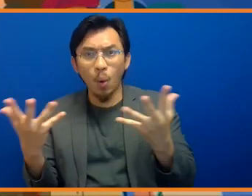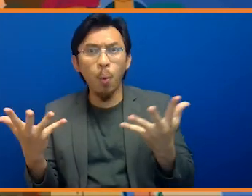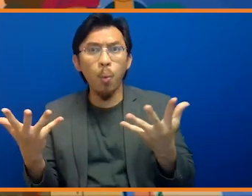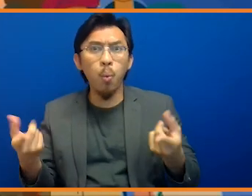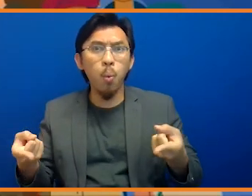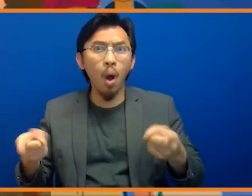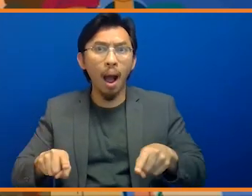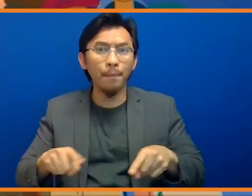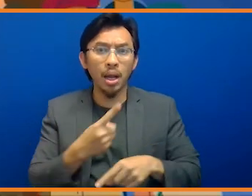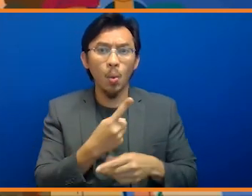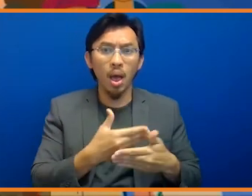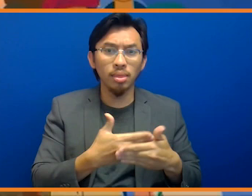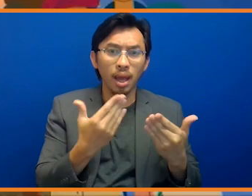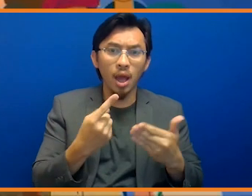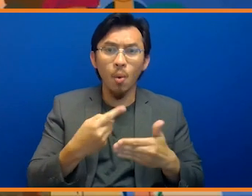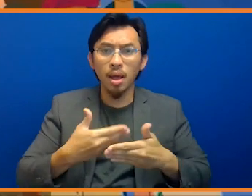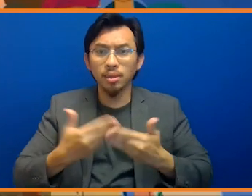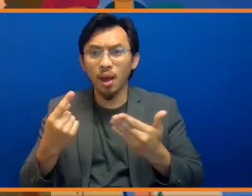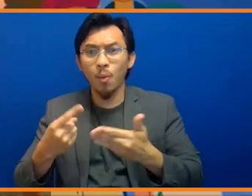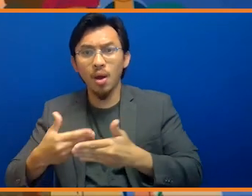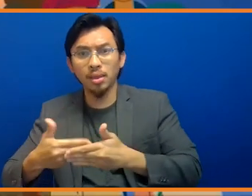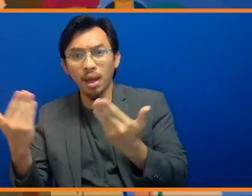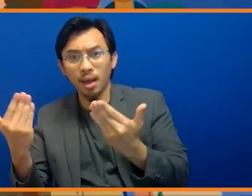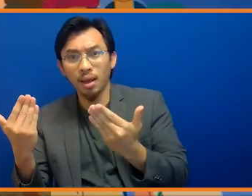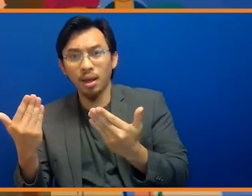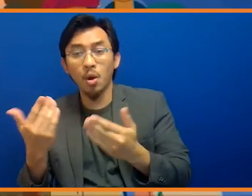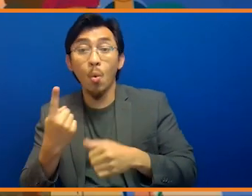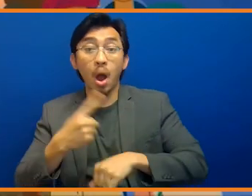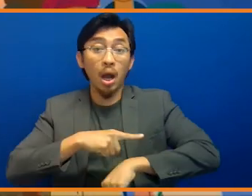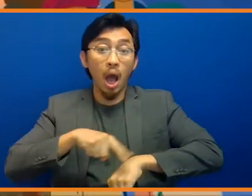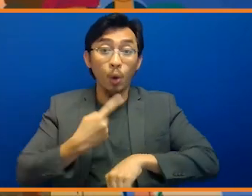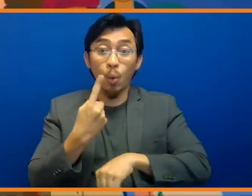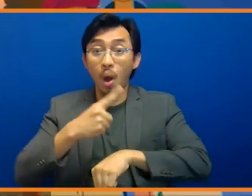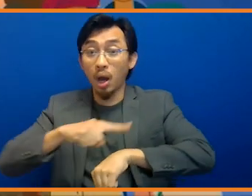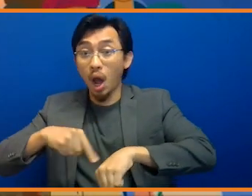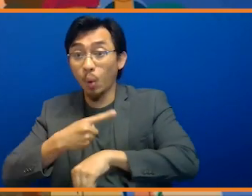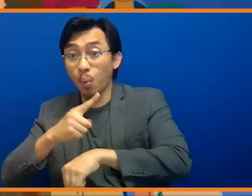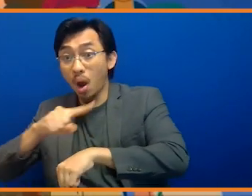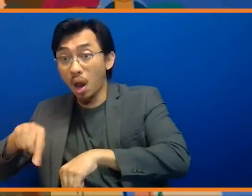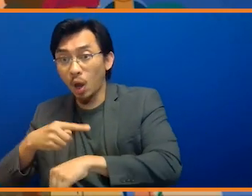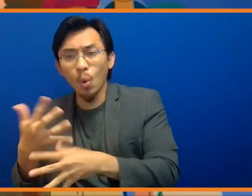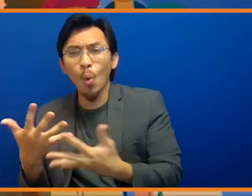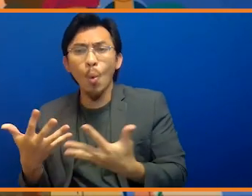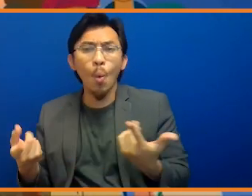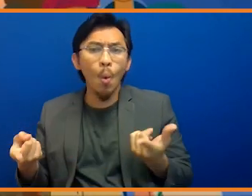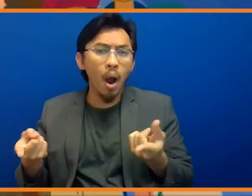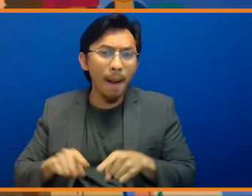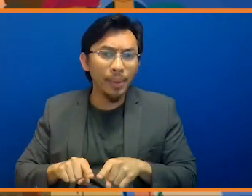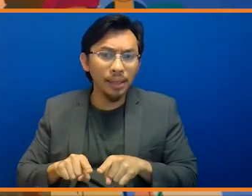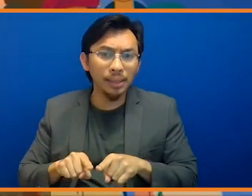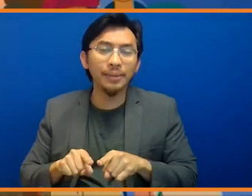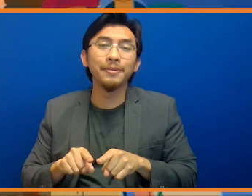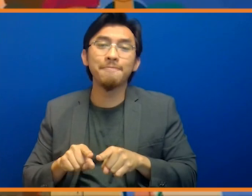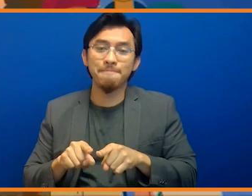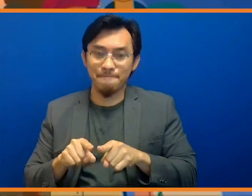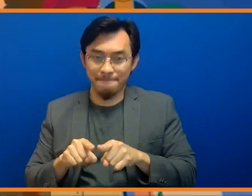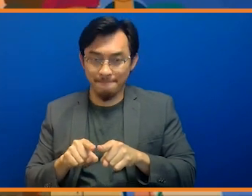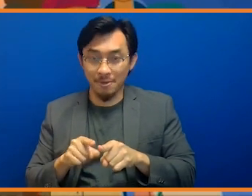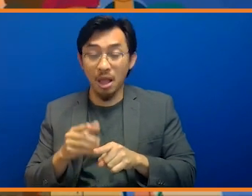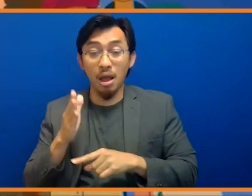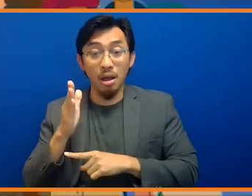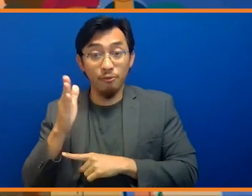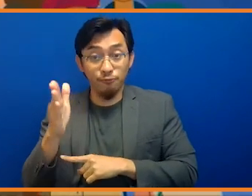day to day, maybe a little on hour by hour, what happened that in there. So in